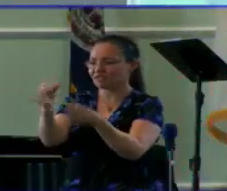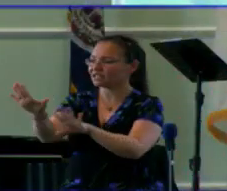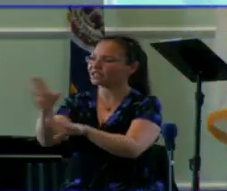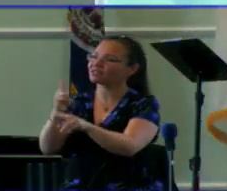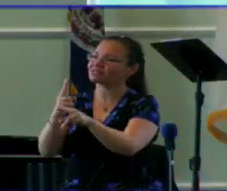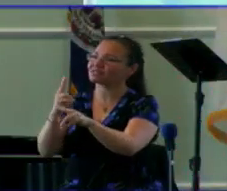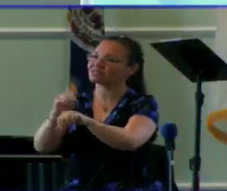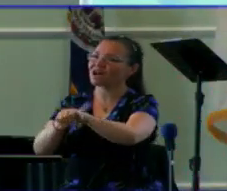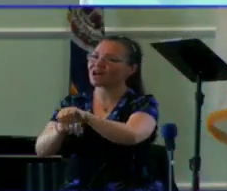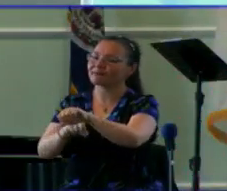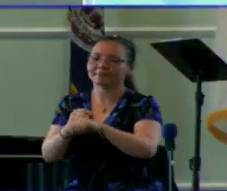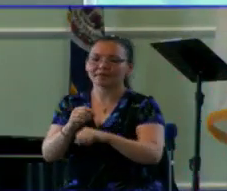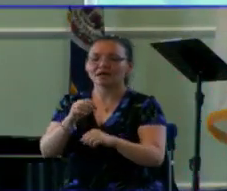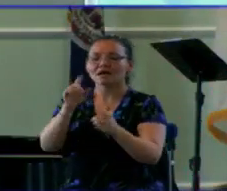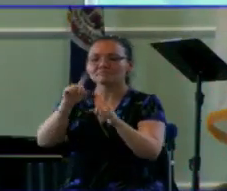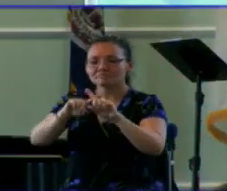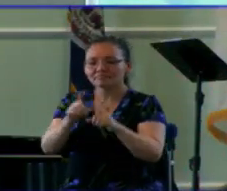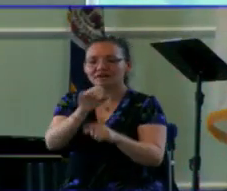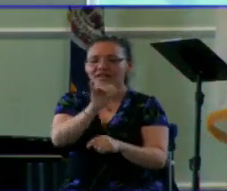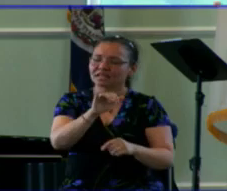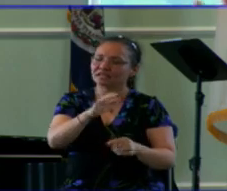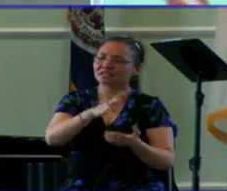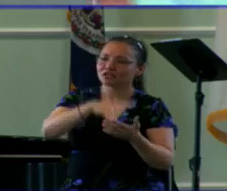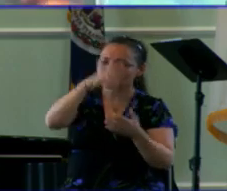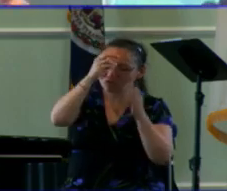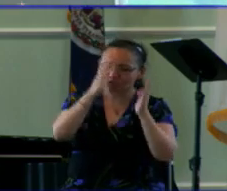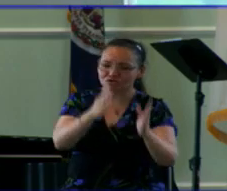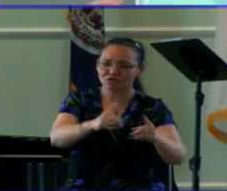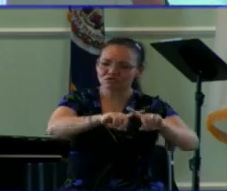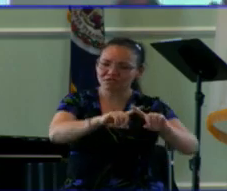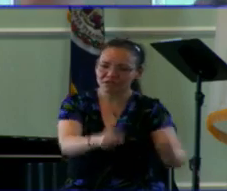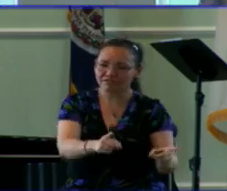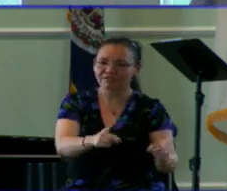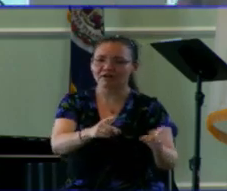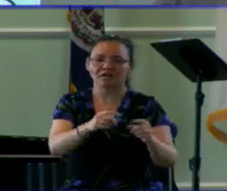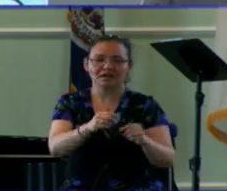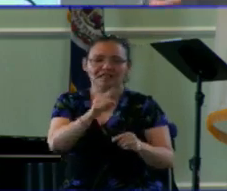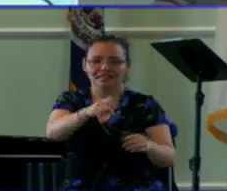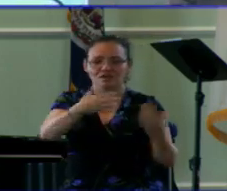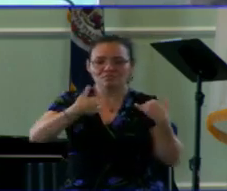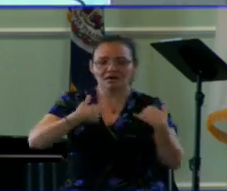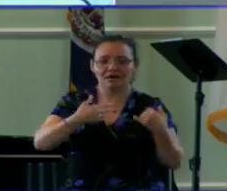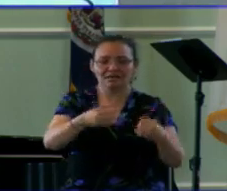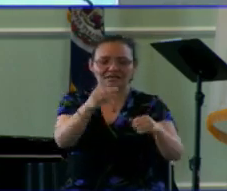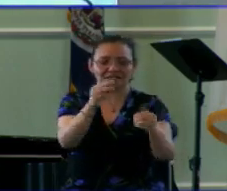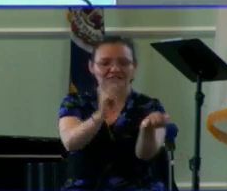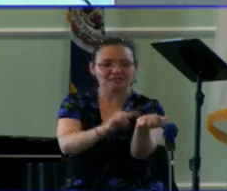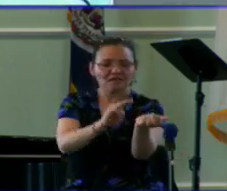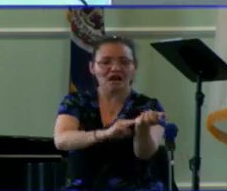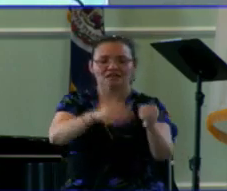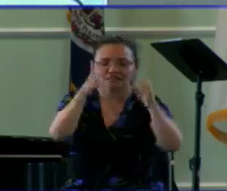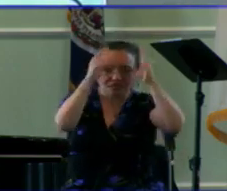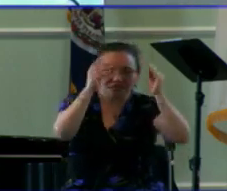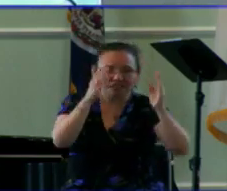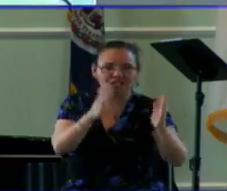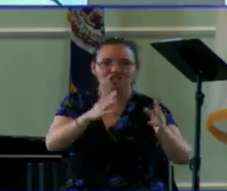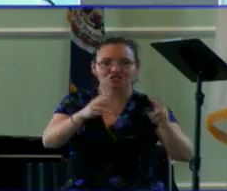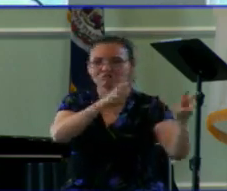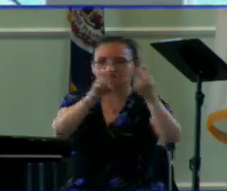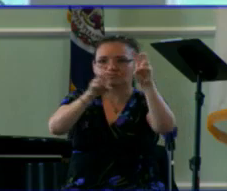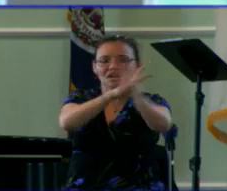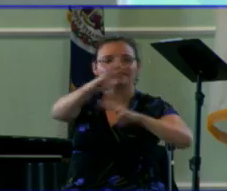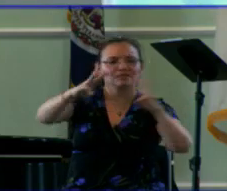these students were different. They said, I want to be a doctor. I want to be a lawyer. I want to be a teacher. I want to travel the world. And